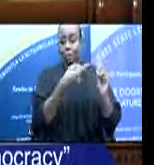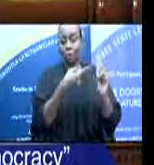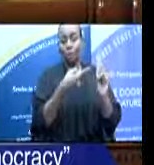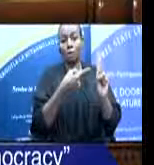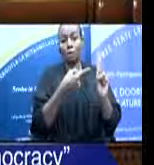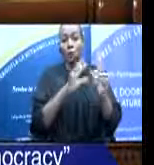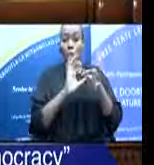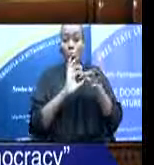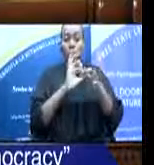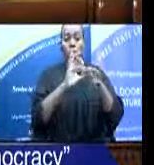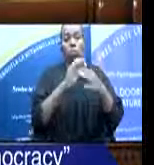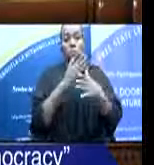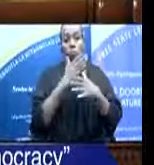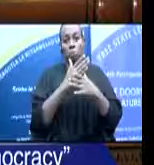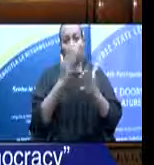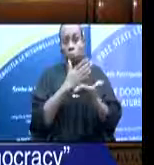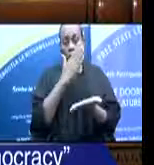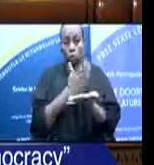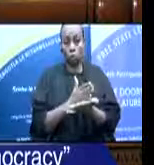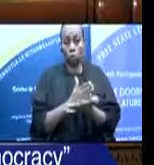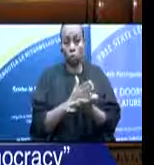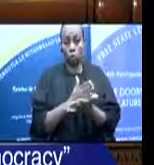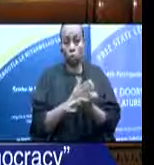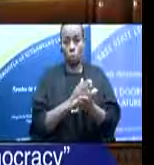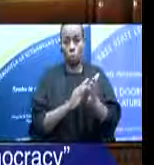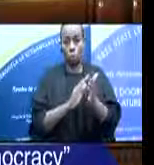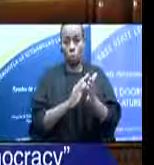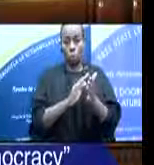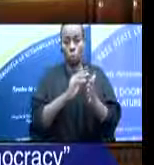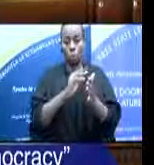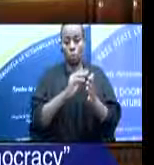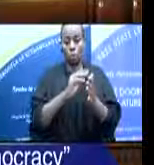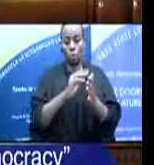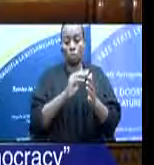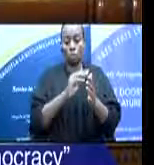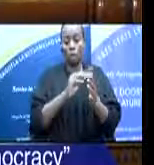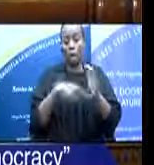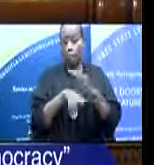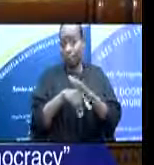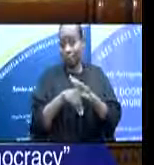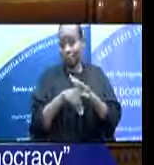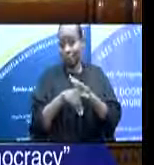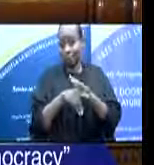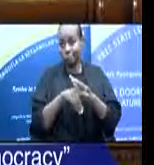who committed herself to ensuring that primary health care received